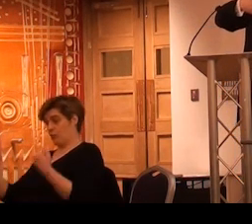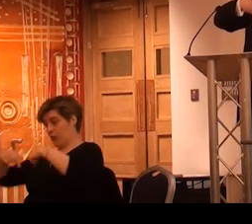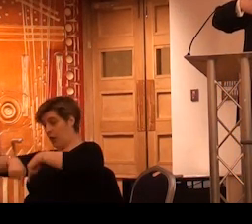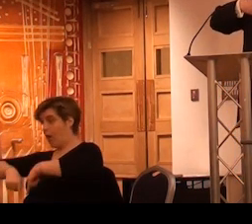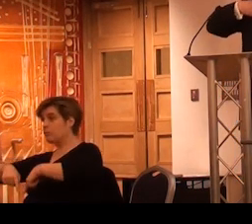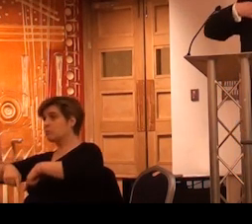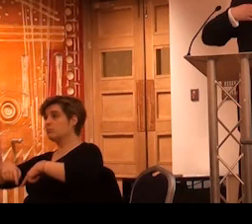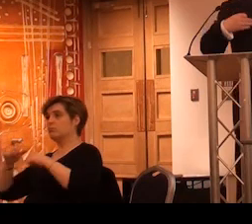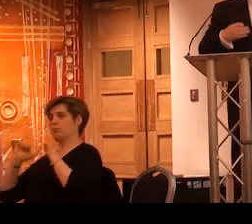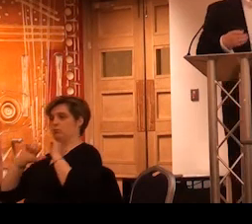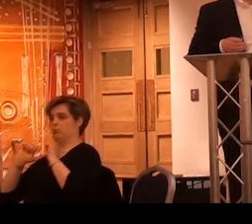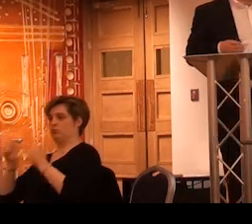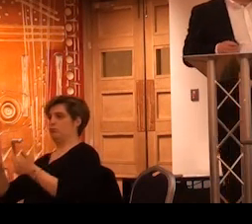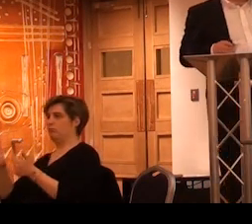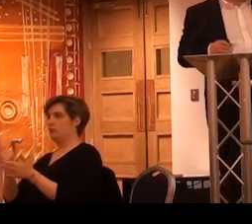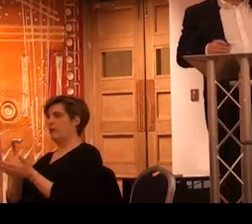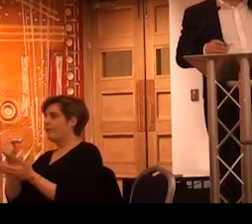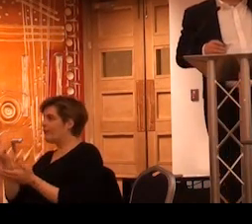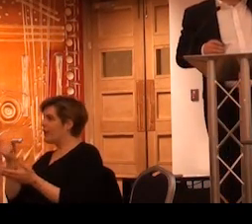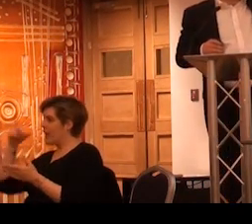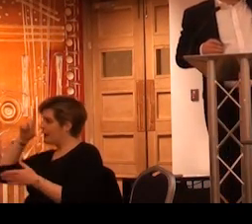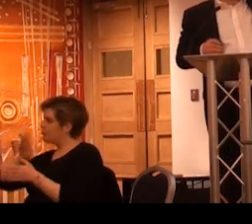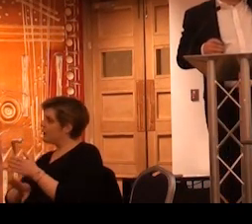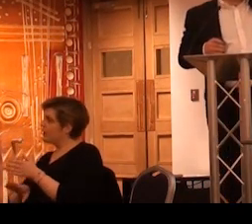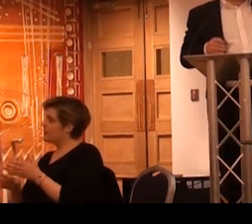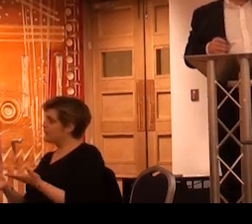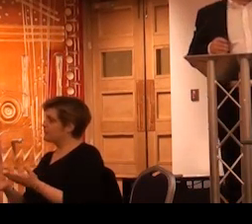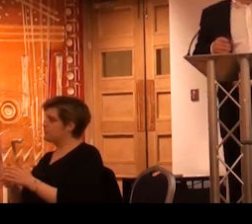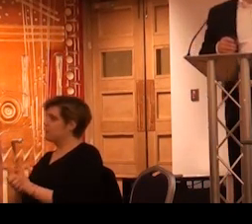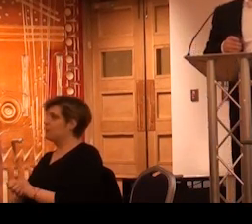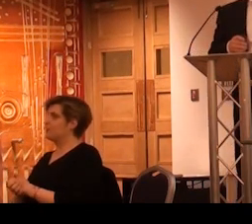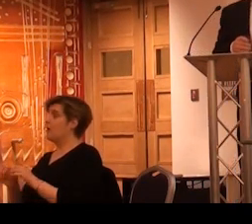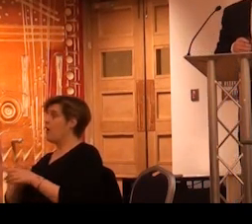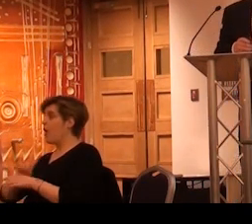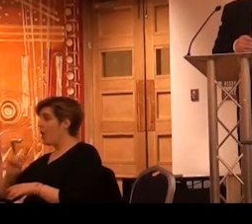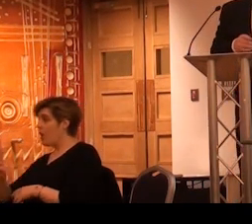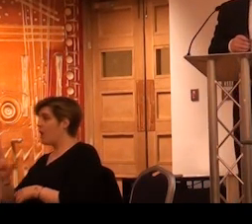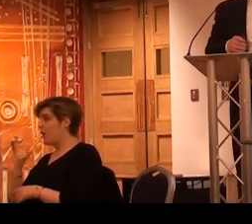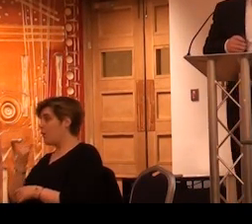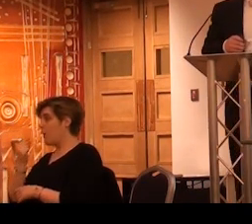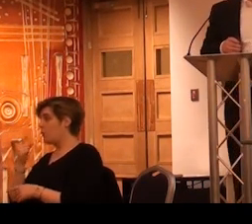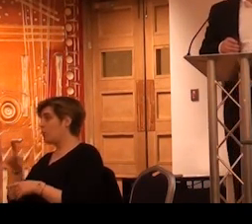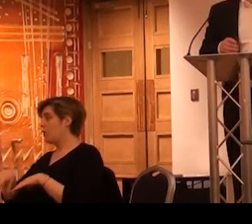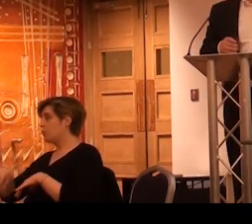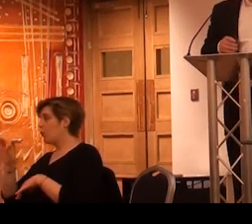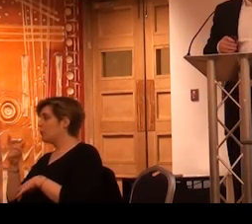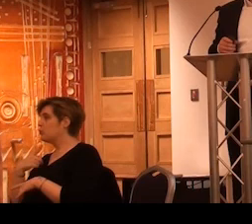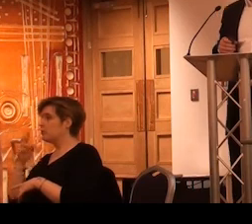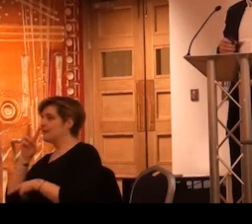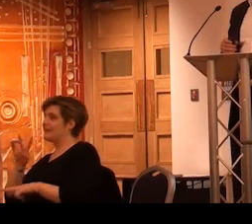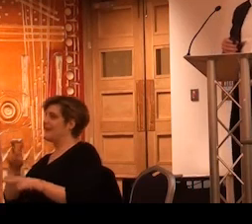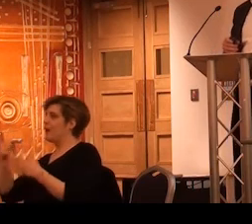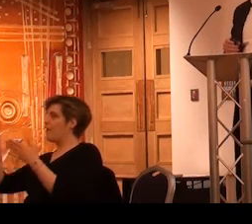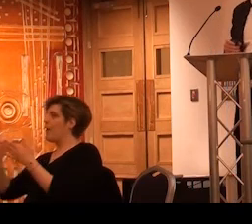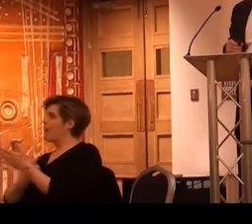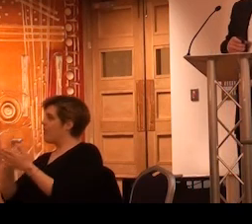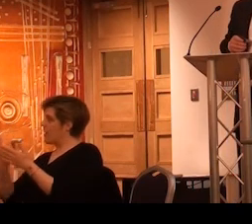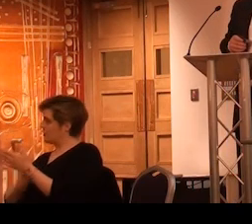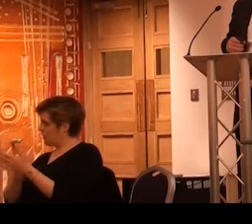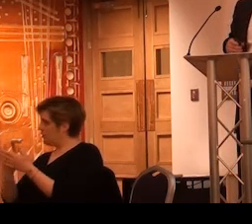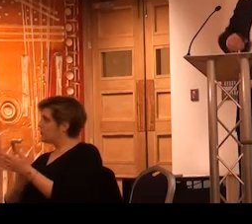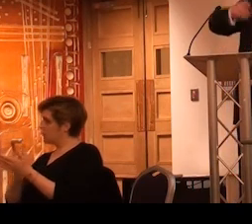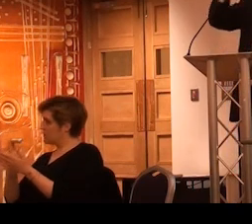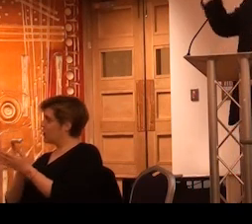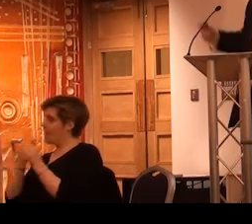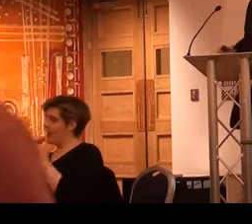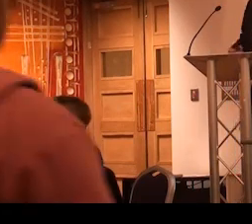well. I think later on there may be an opportunity to see the Educational Rights Alliance manifesto, which was done as